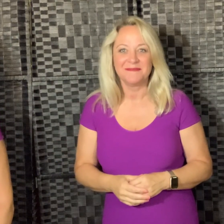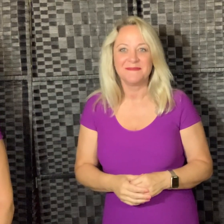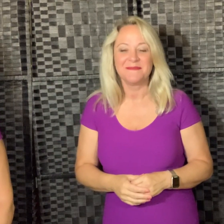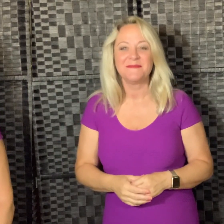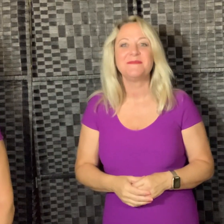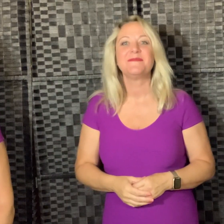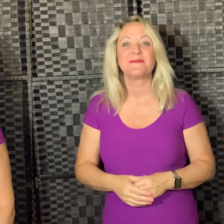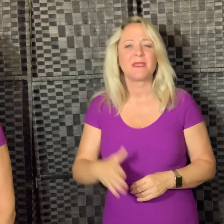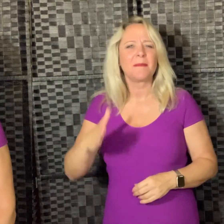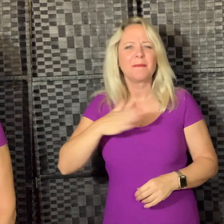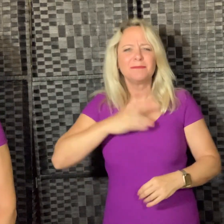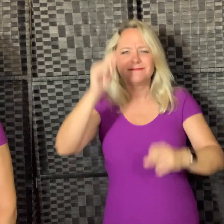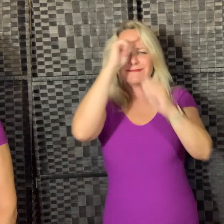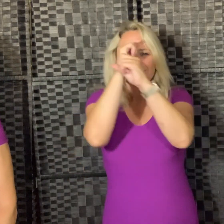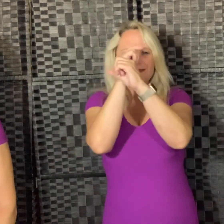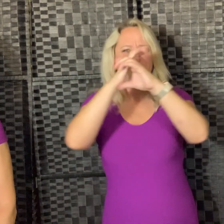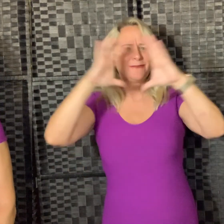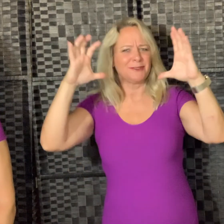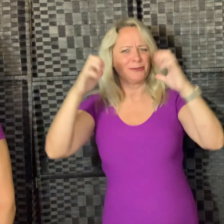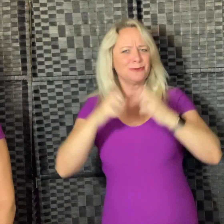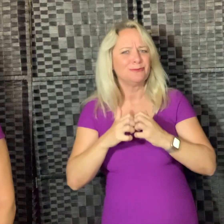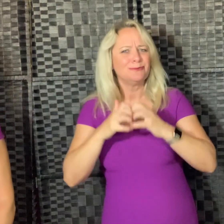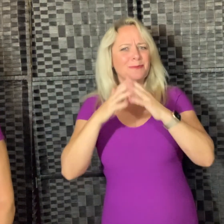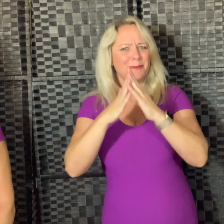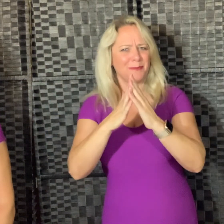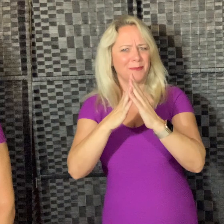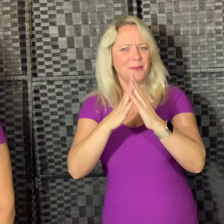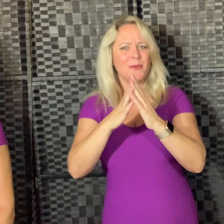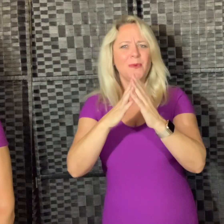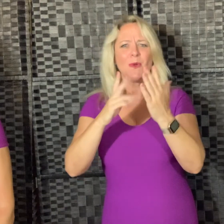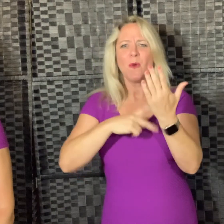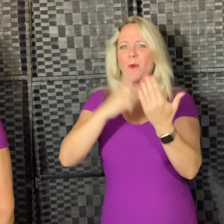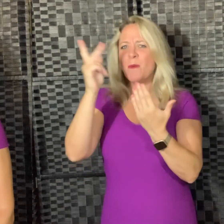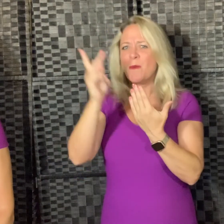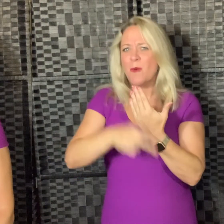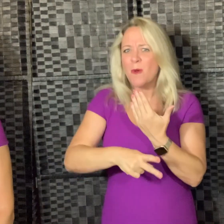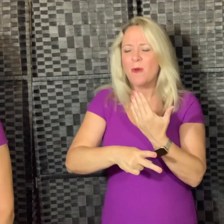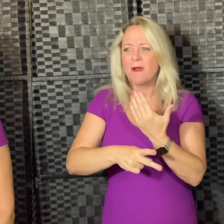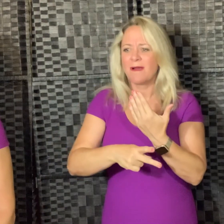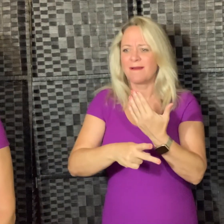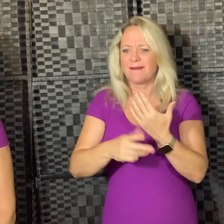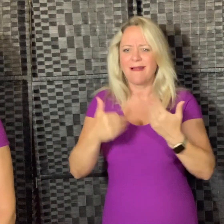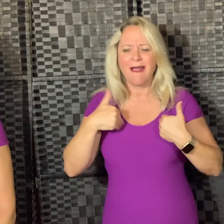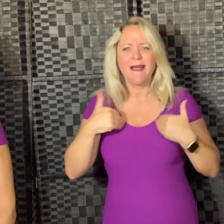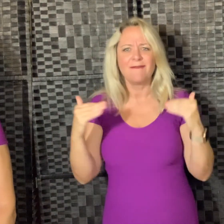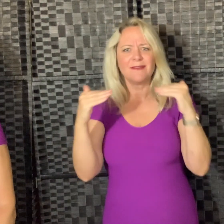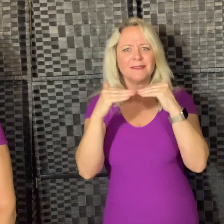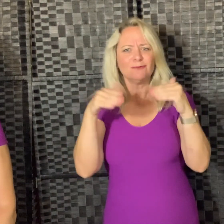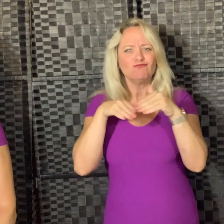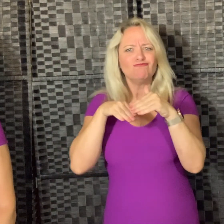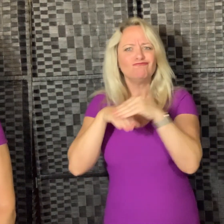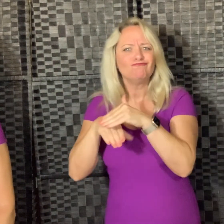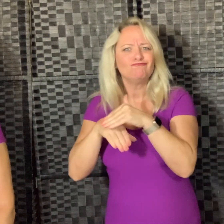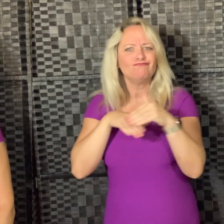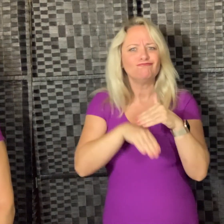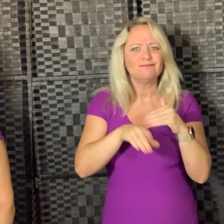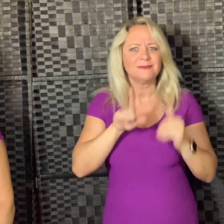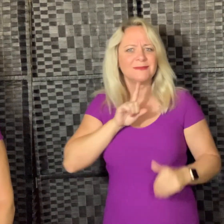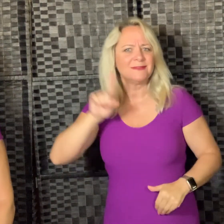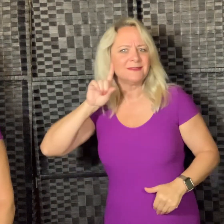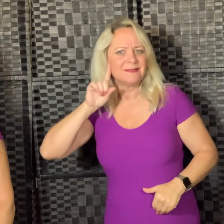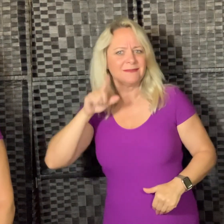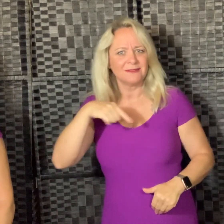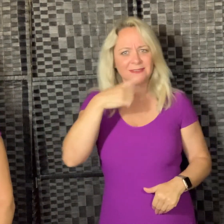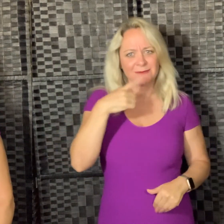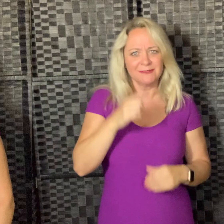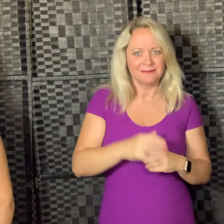on the path that they desire. My vision has been to design a program, a business that was equally